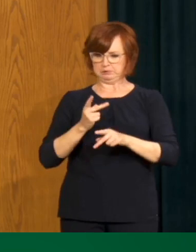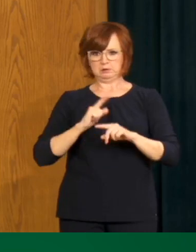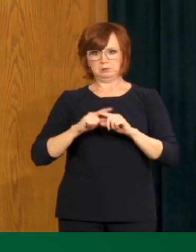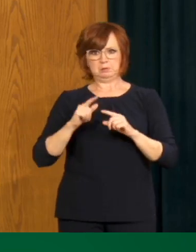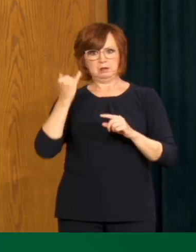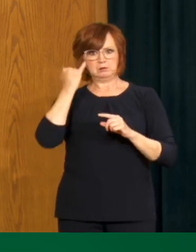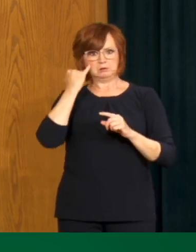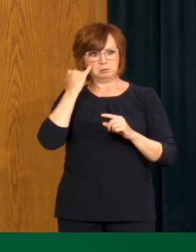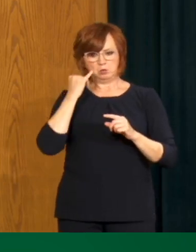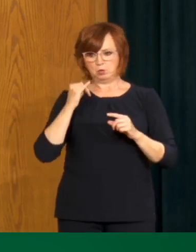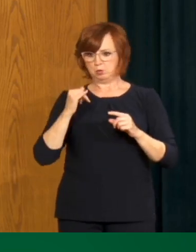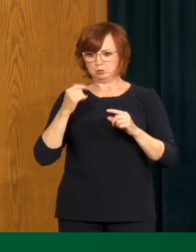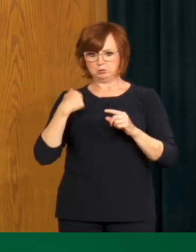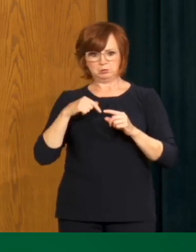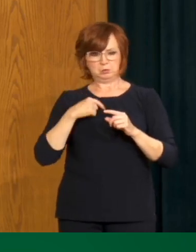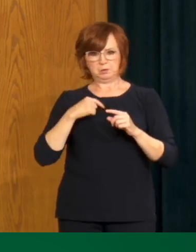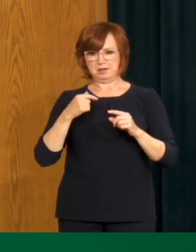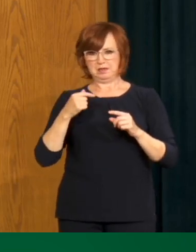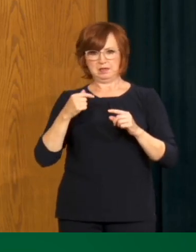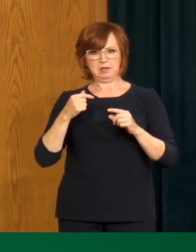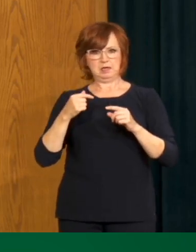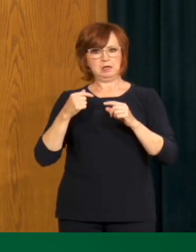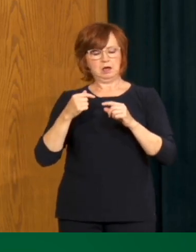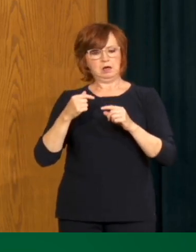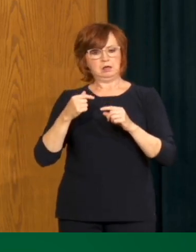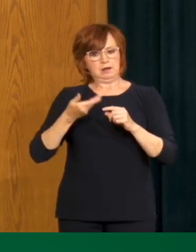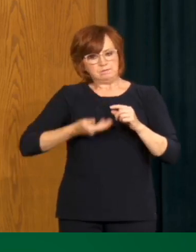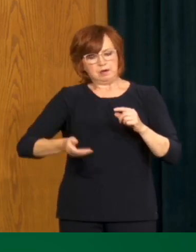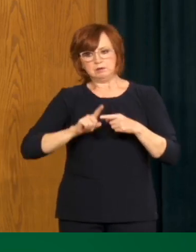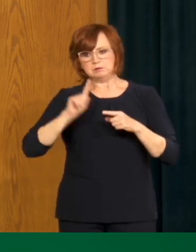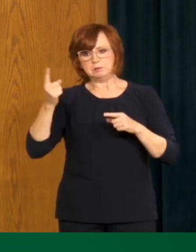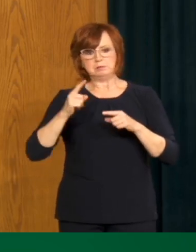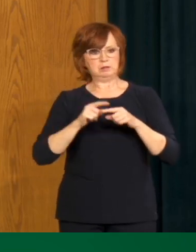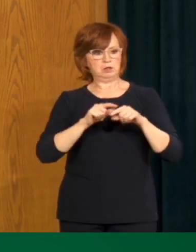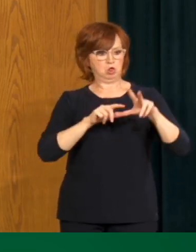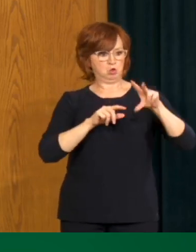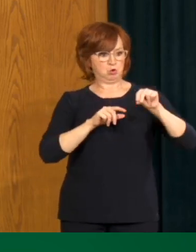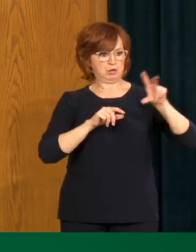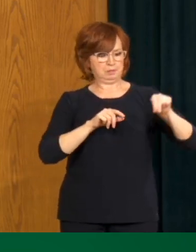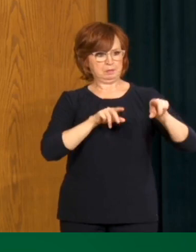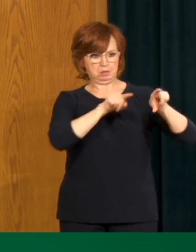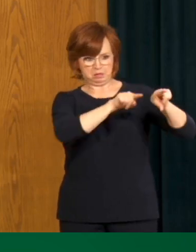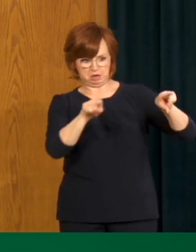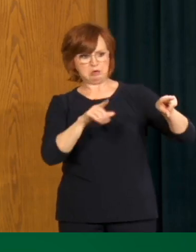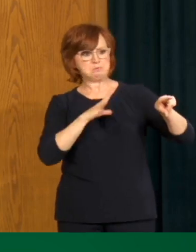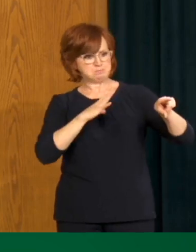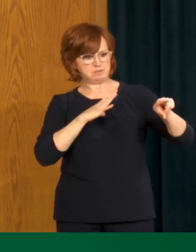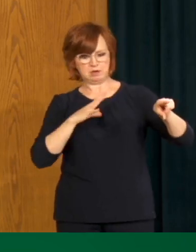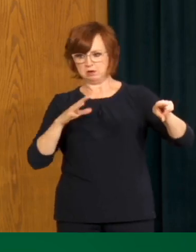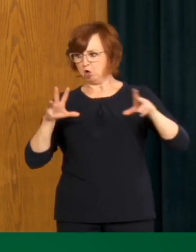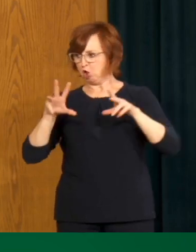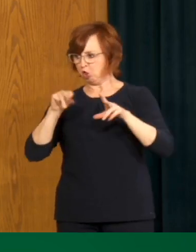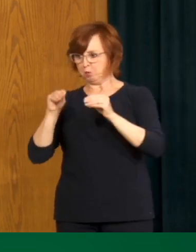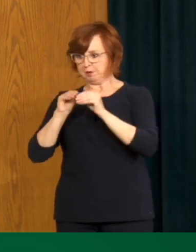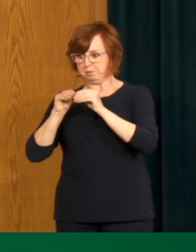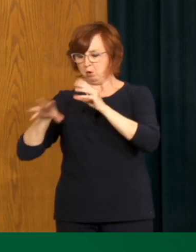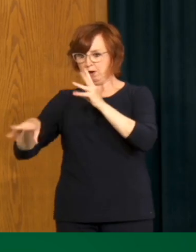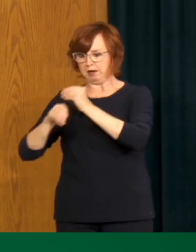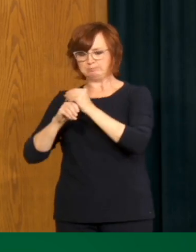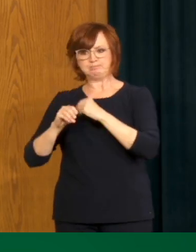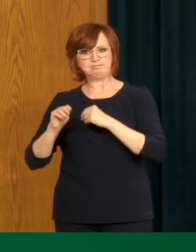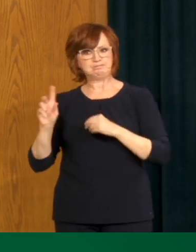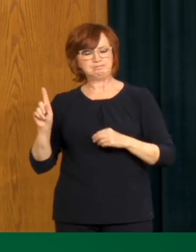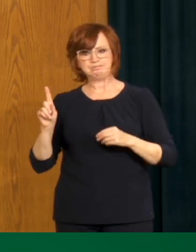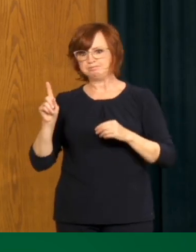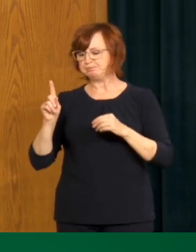5 meters. So those are huge distances that we need to visualize. Is that how things are happening? And if not, we need to adjust ourselves to make